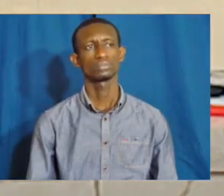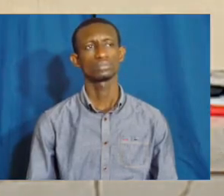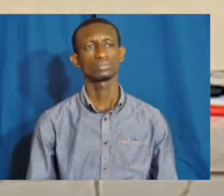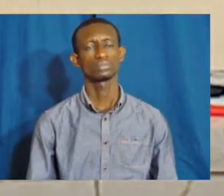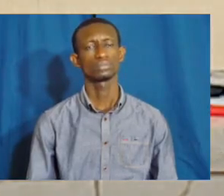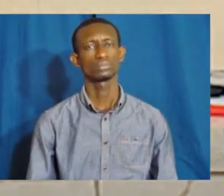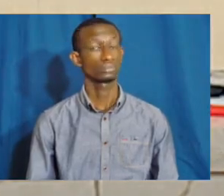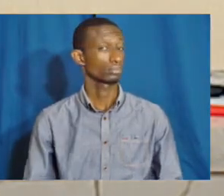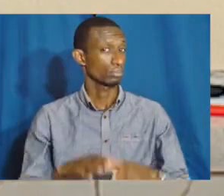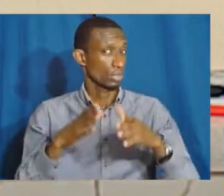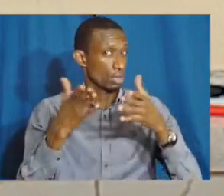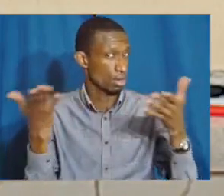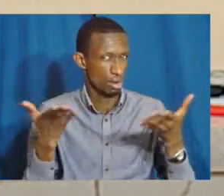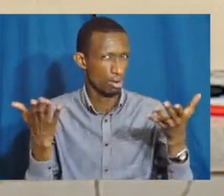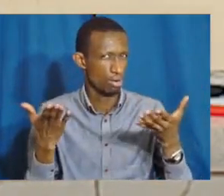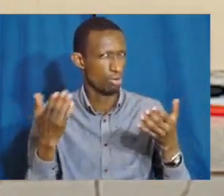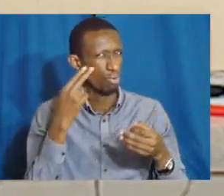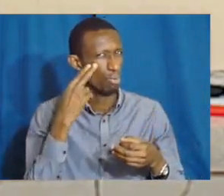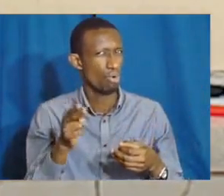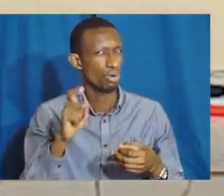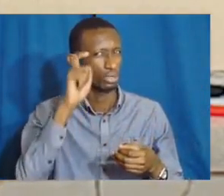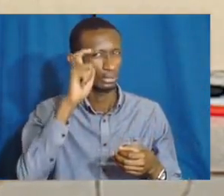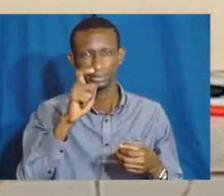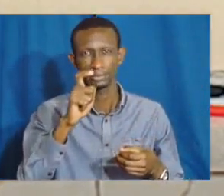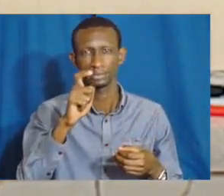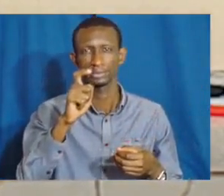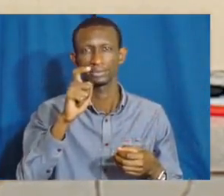How do we find x-intercept?